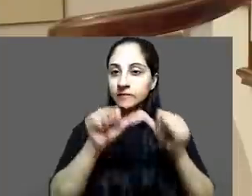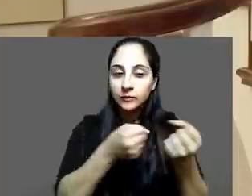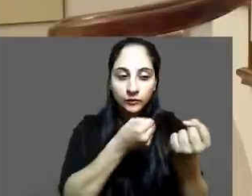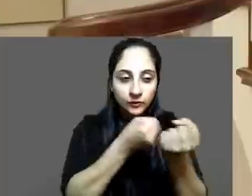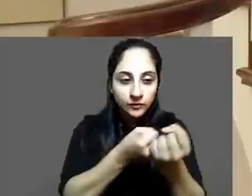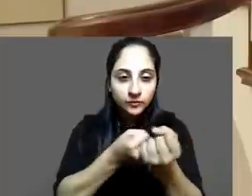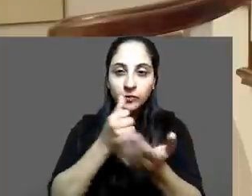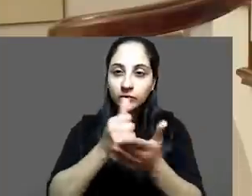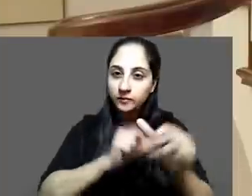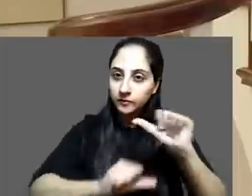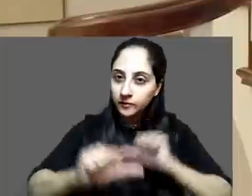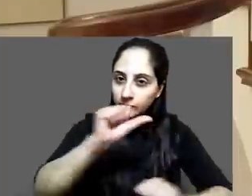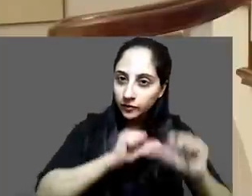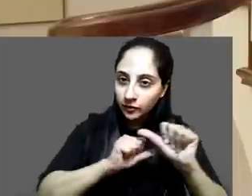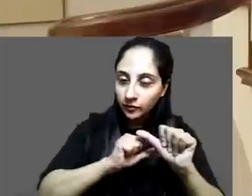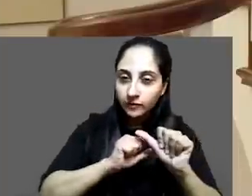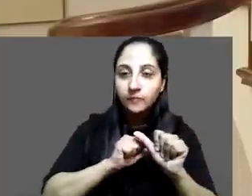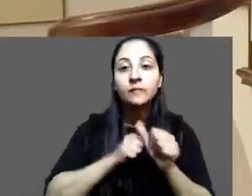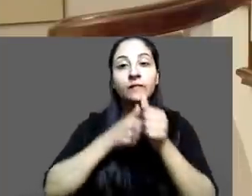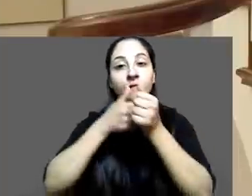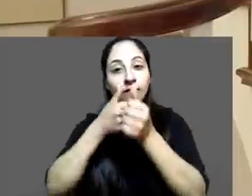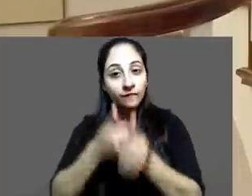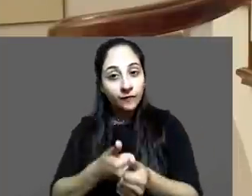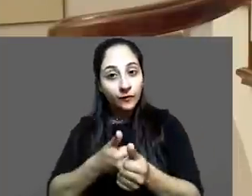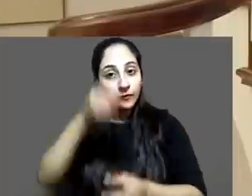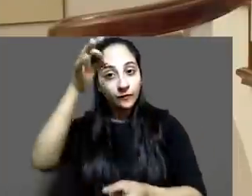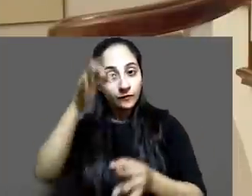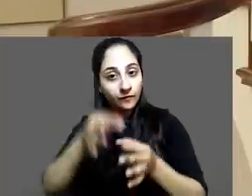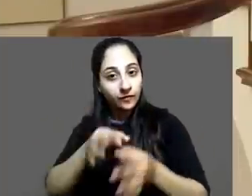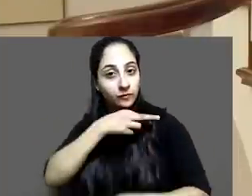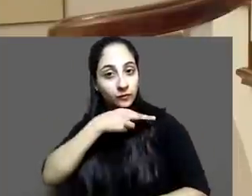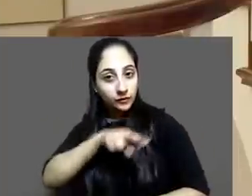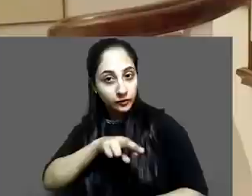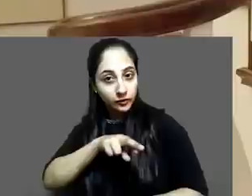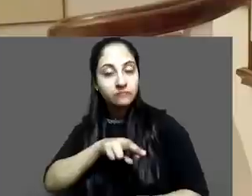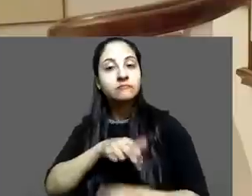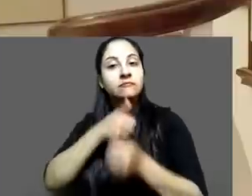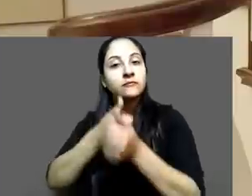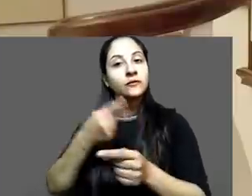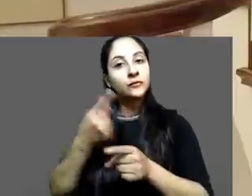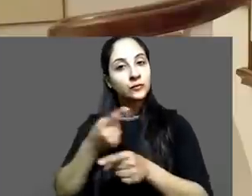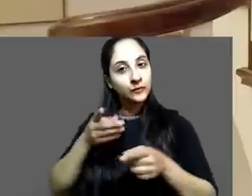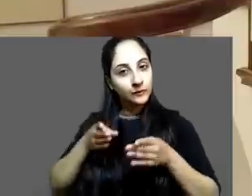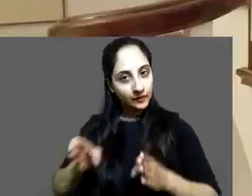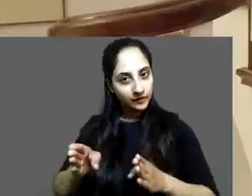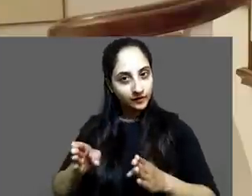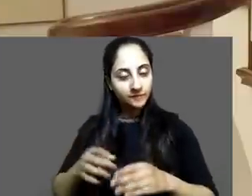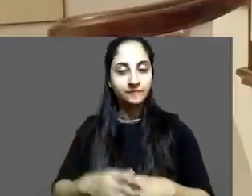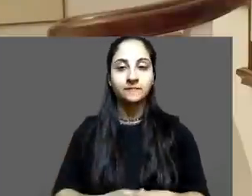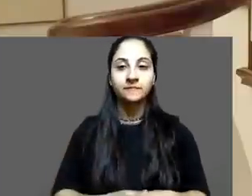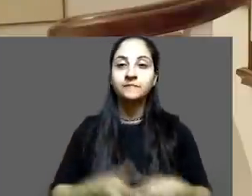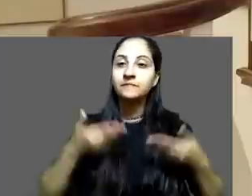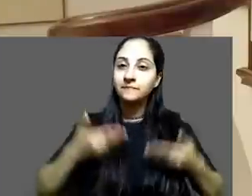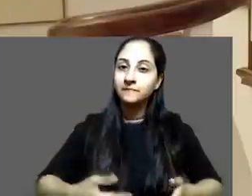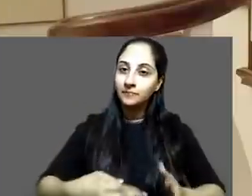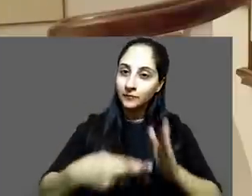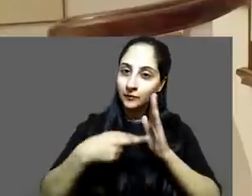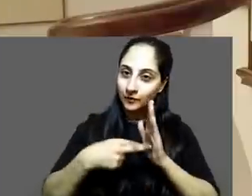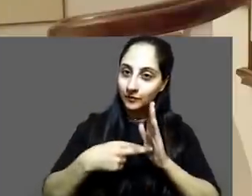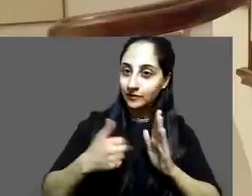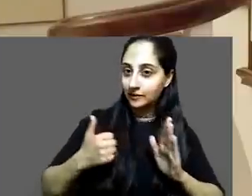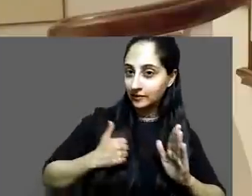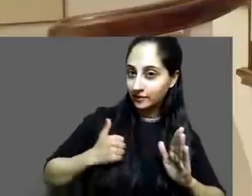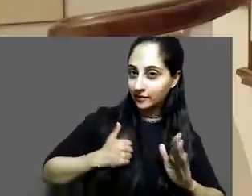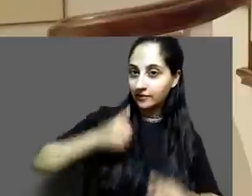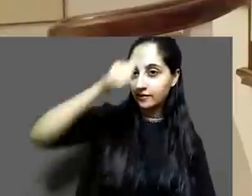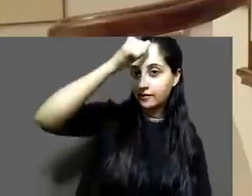support. Let us remain true to our faith and to staying on Sirat al-Mustaqim. On behalf of all